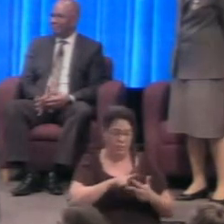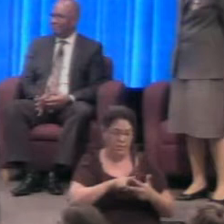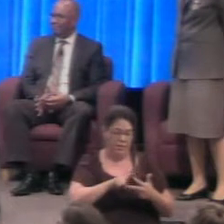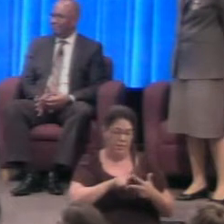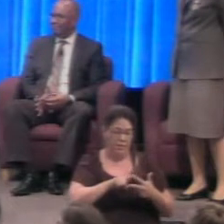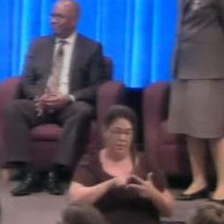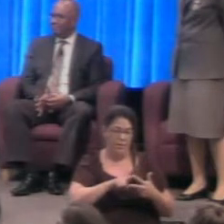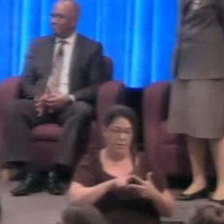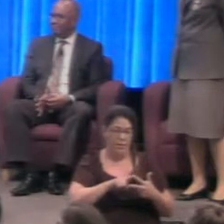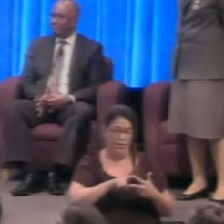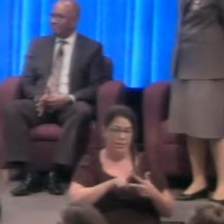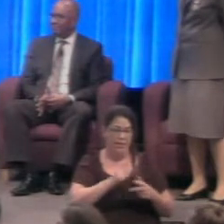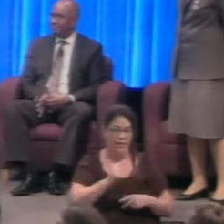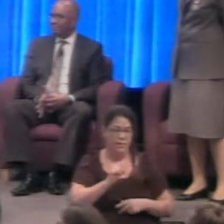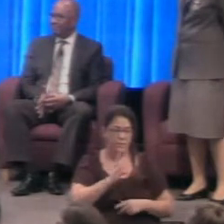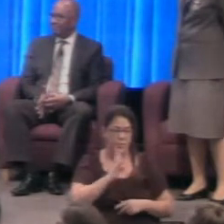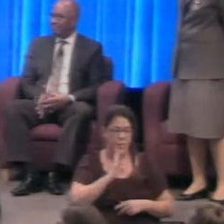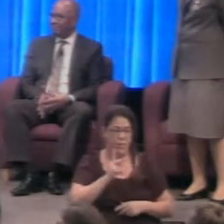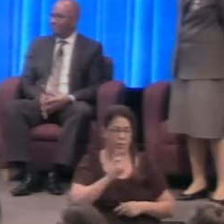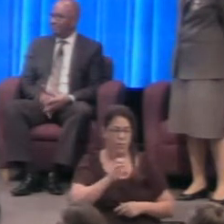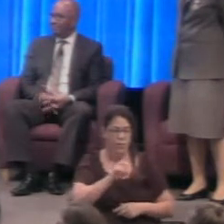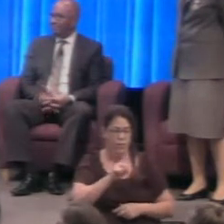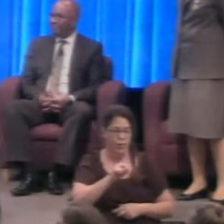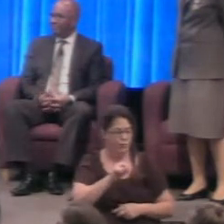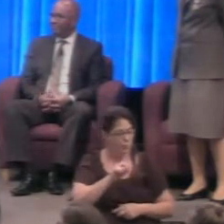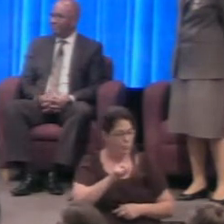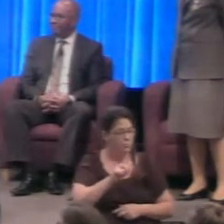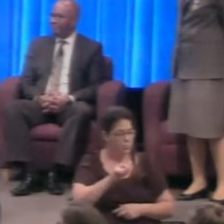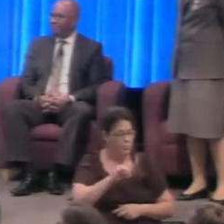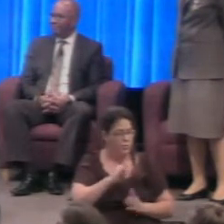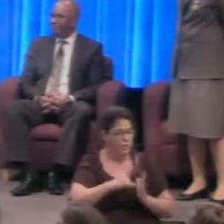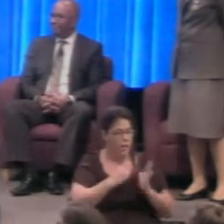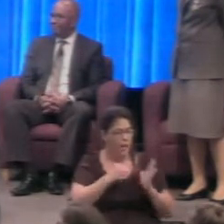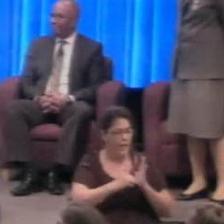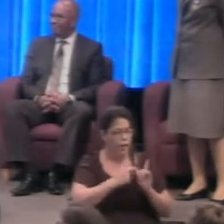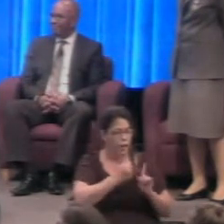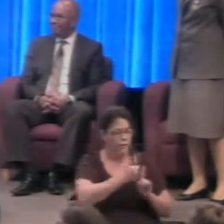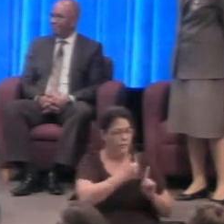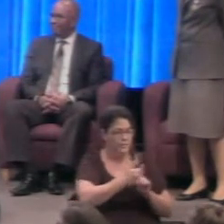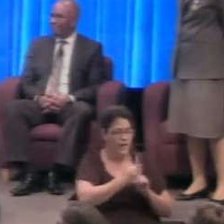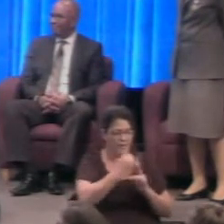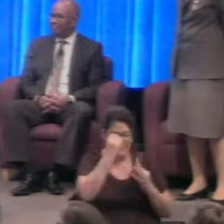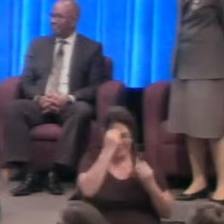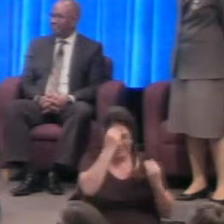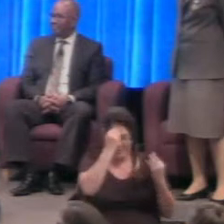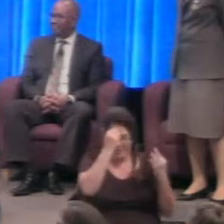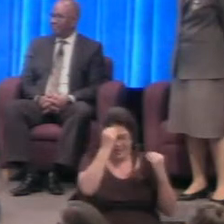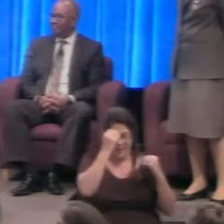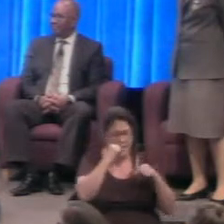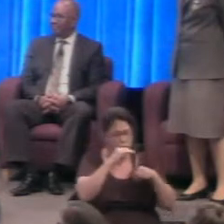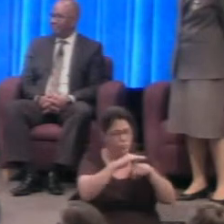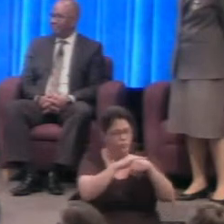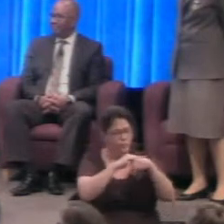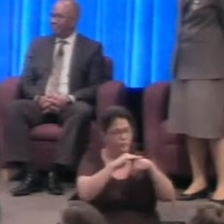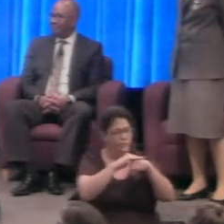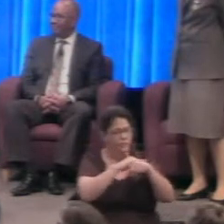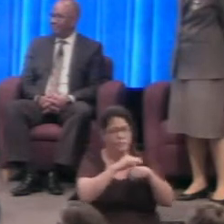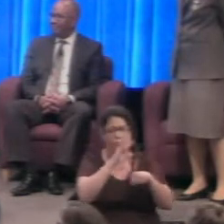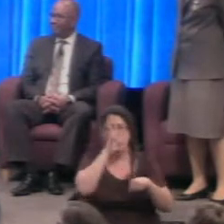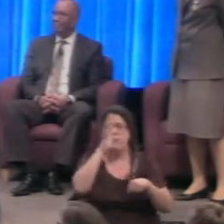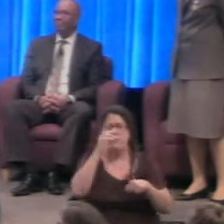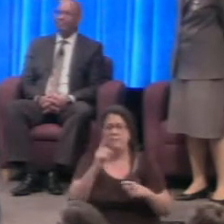the spoken word. Janet Miller thinks deeply about the words that come out of Janet